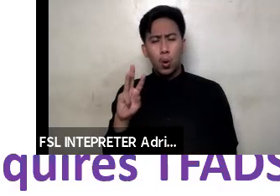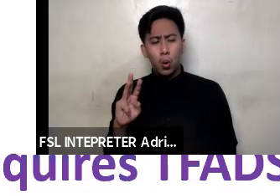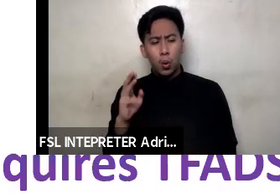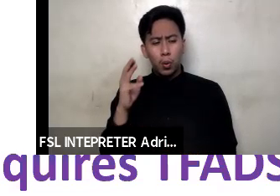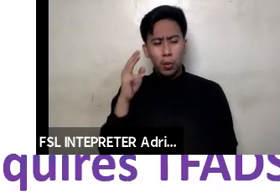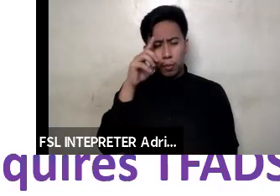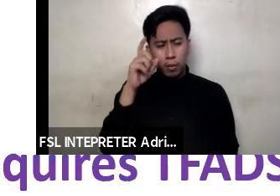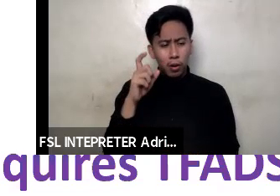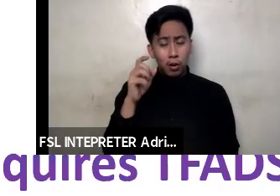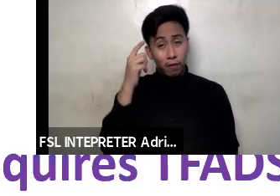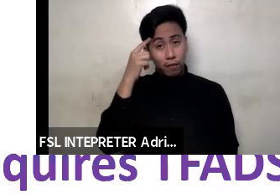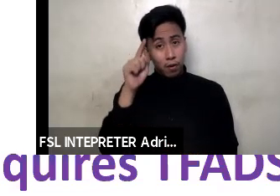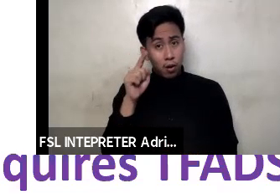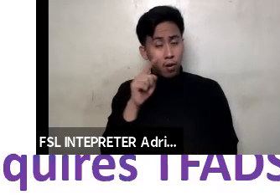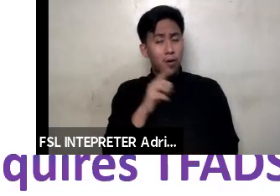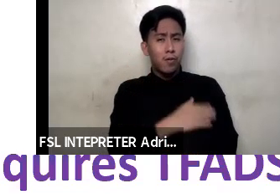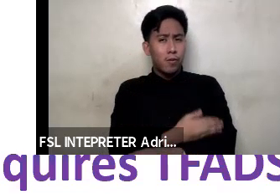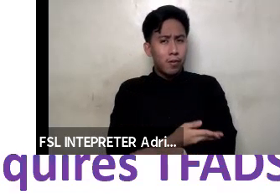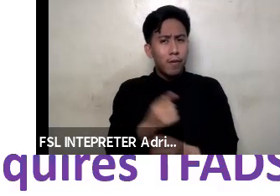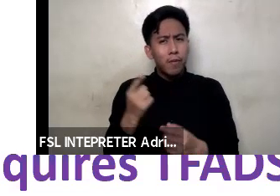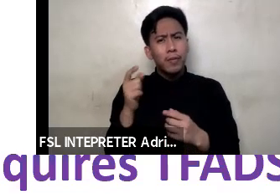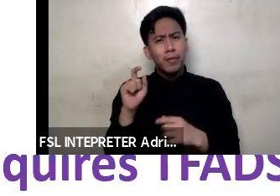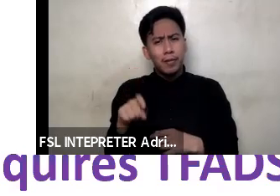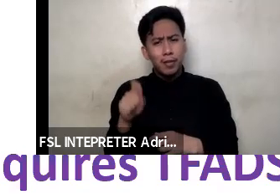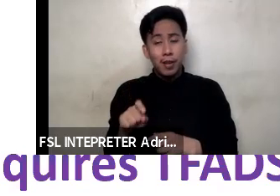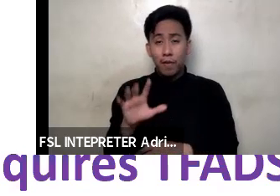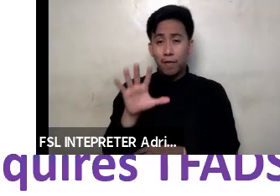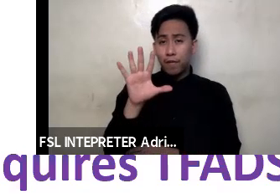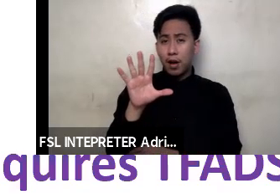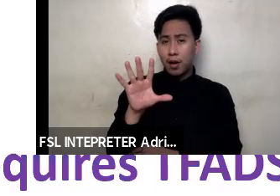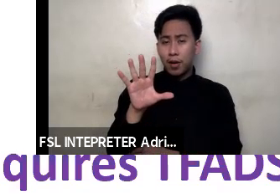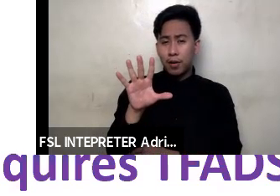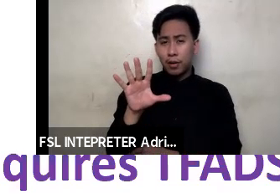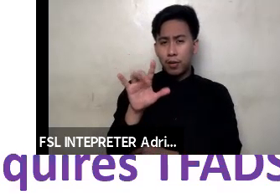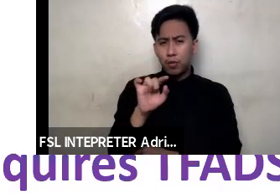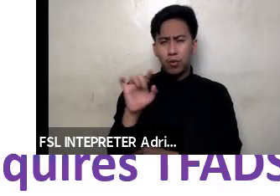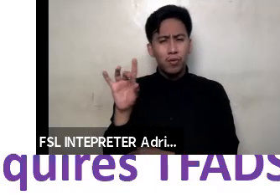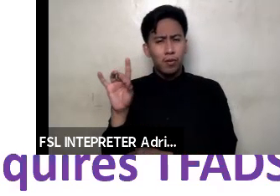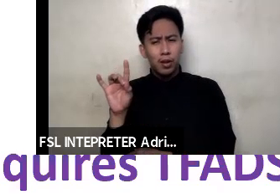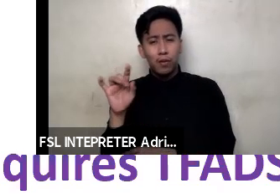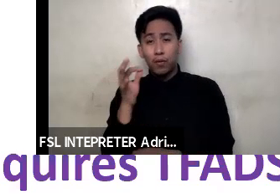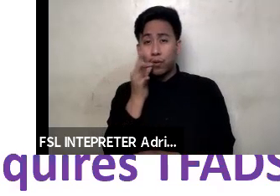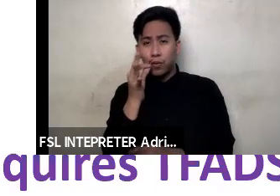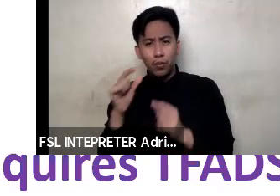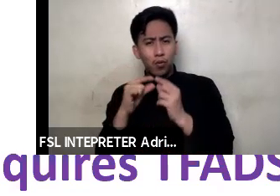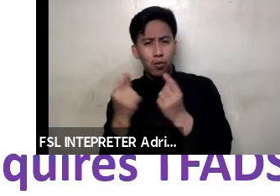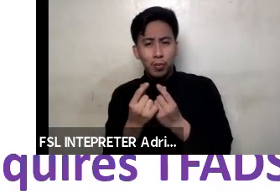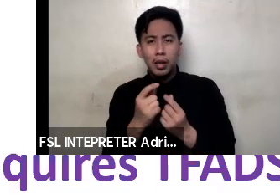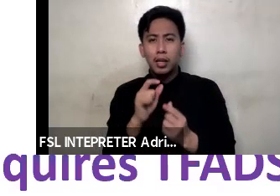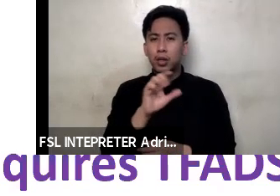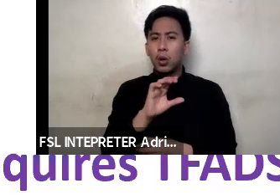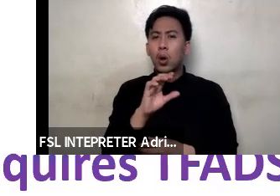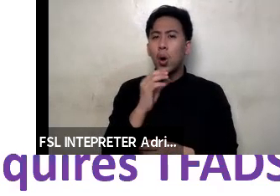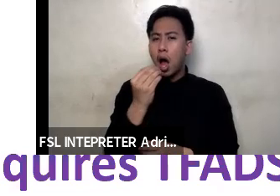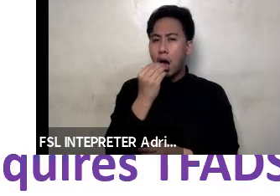dapat for a child para makain siya ng diverse food, kailangan 5, at least 5 out of the 8 food groups ang kinakain niya in one day.